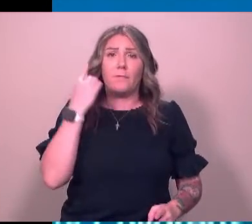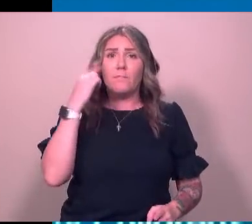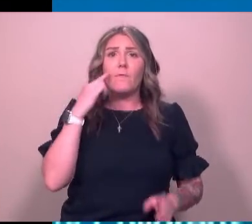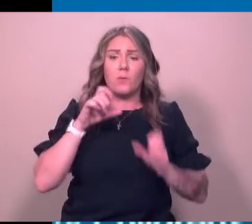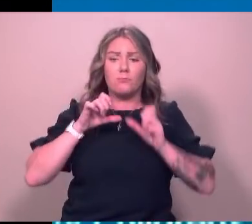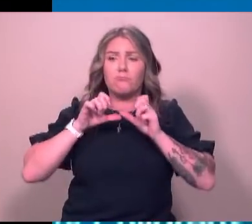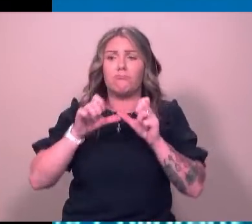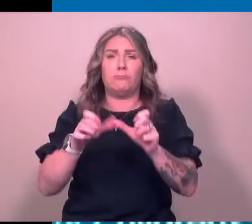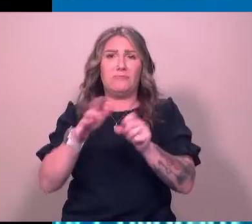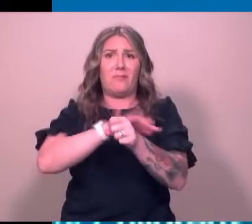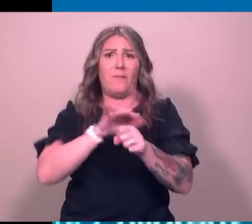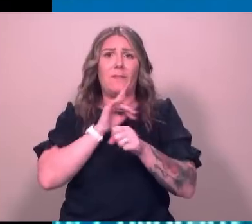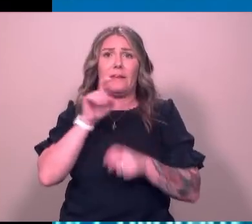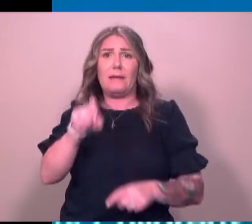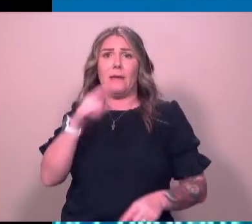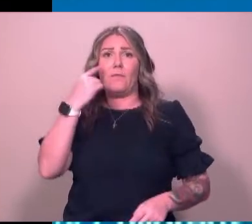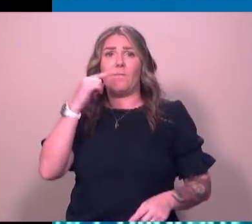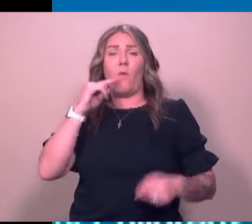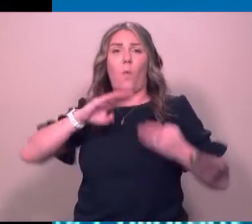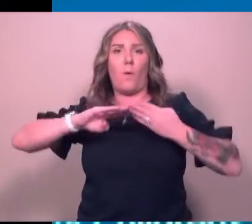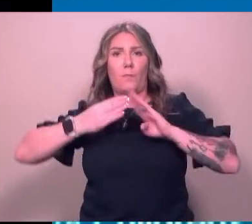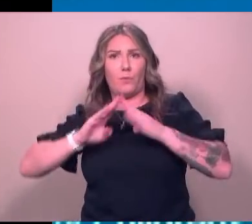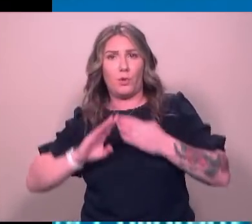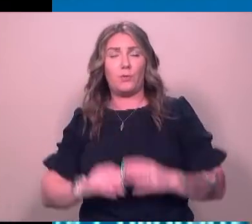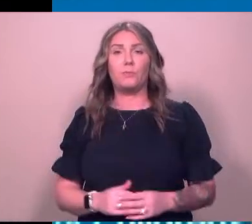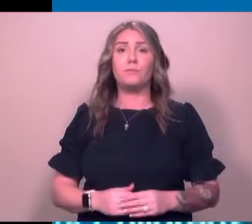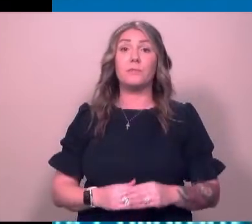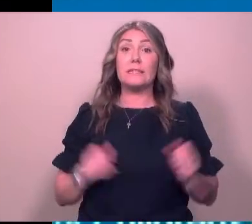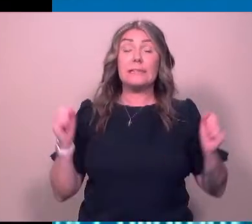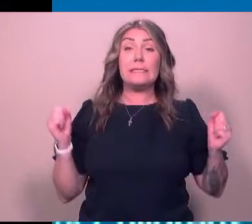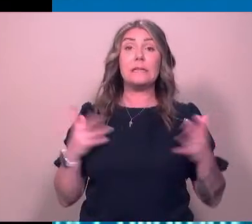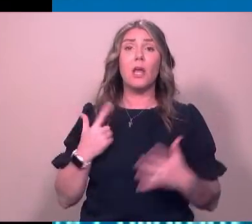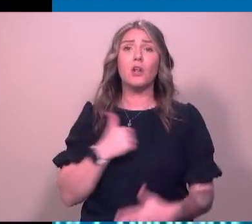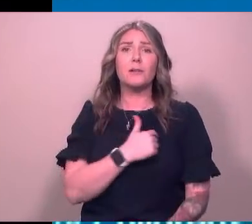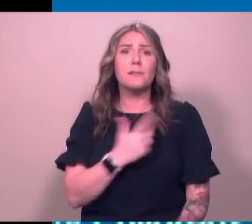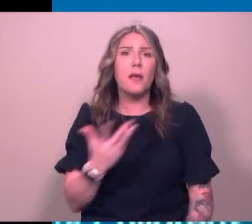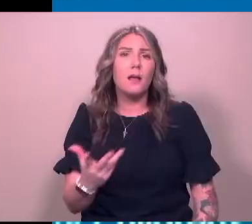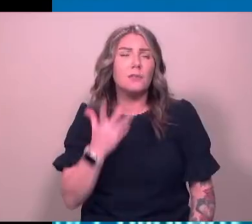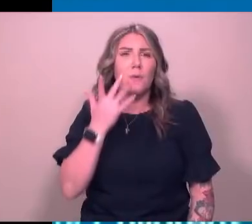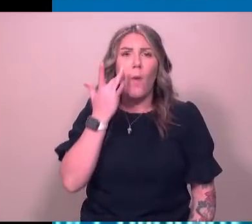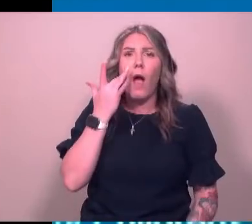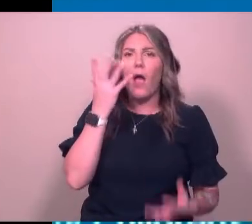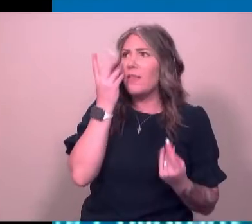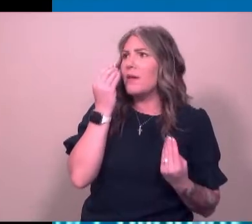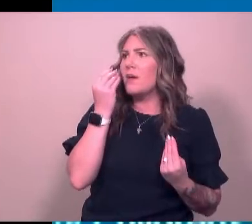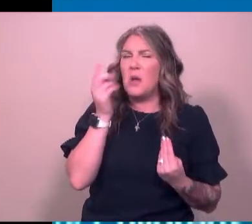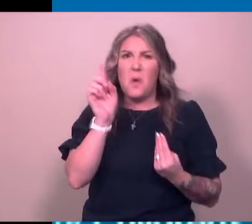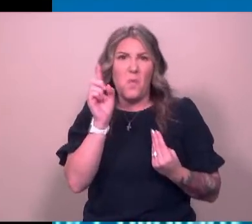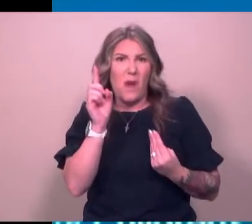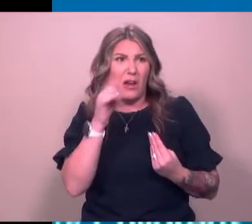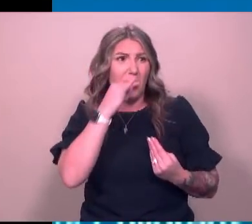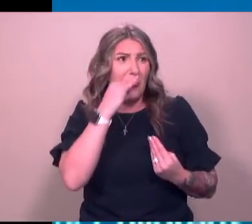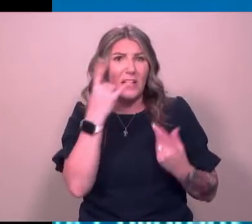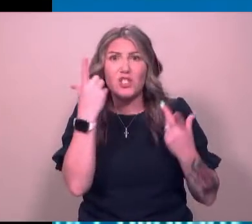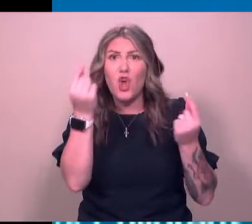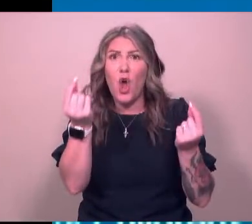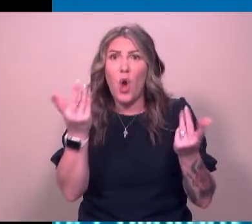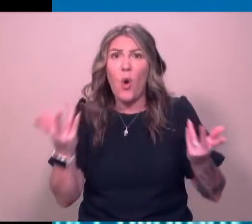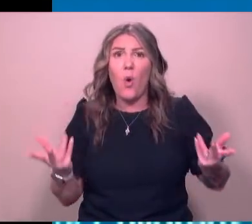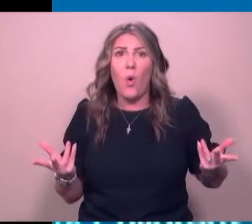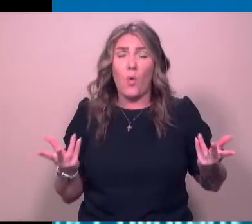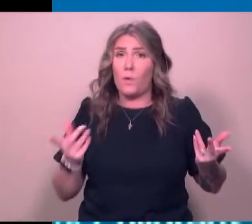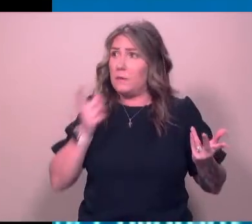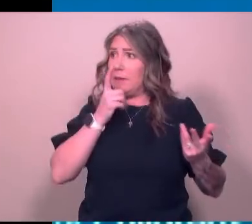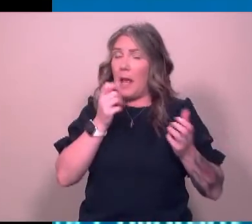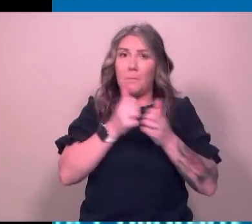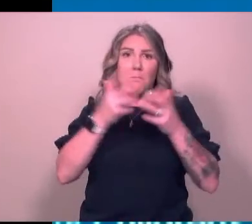to cover that need for the community. It scares us to think about where do these kids go. We don't have